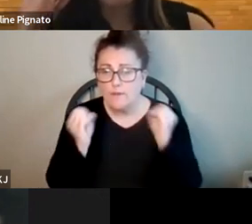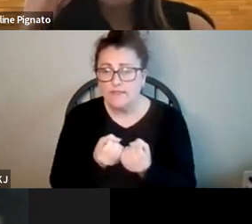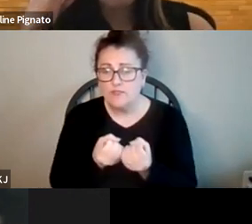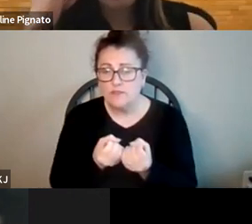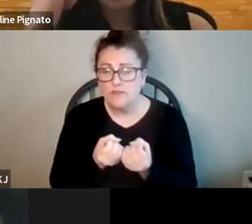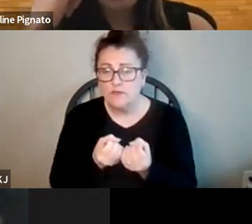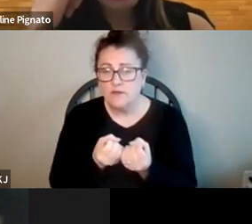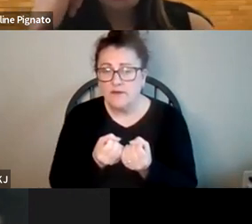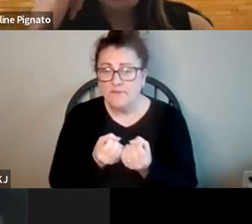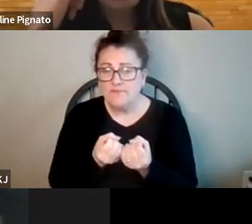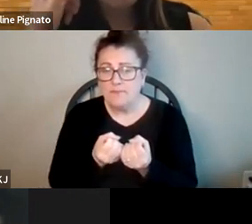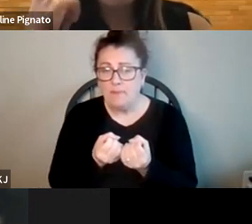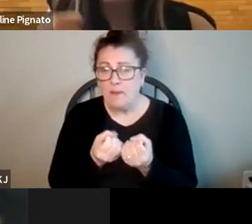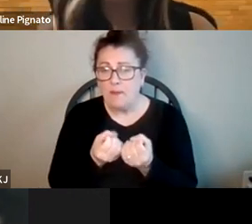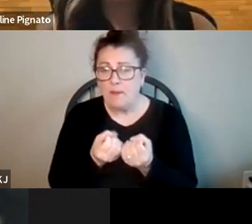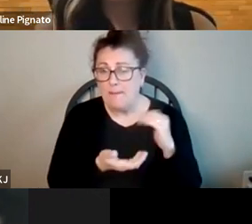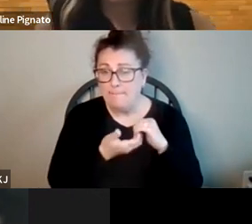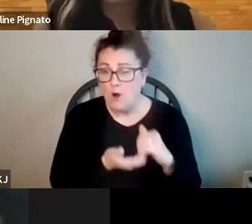maybe the partner organizations